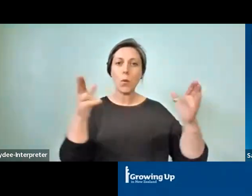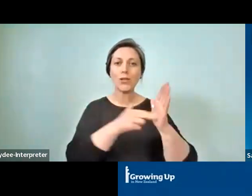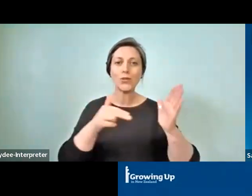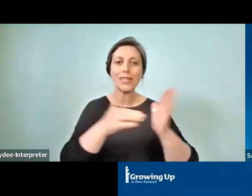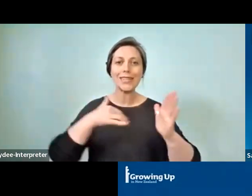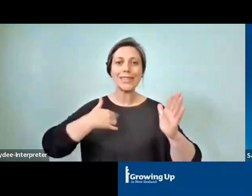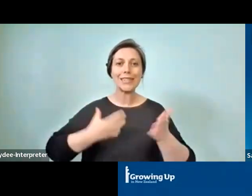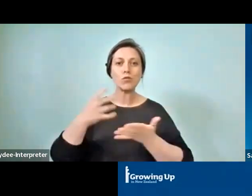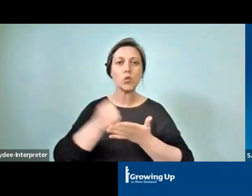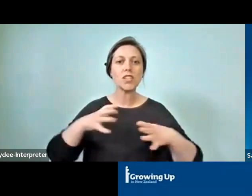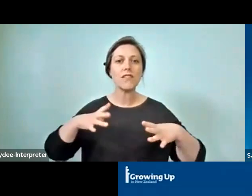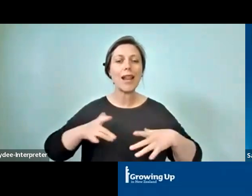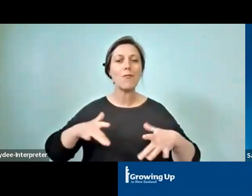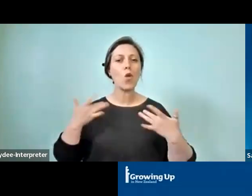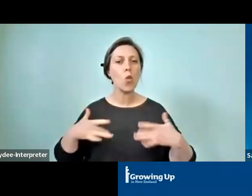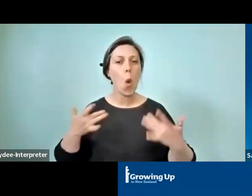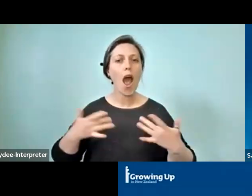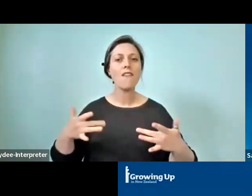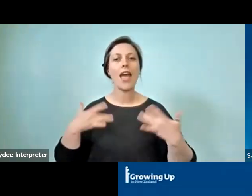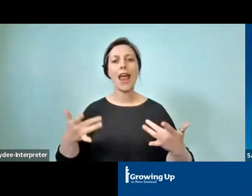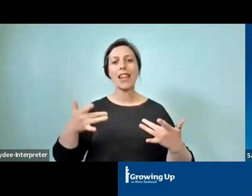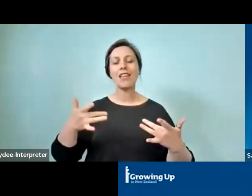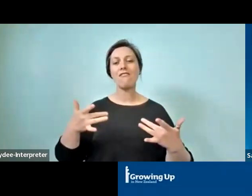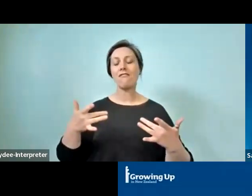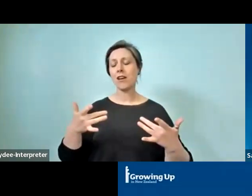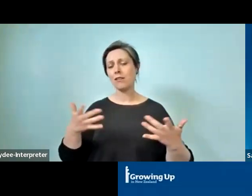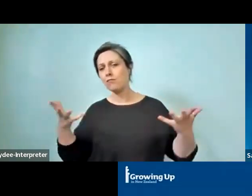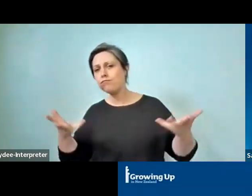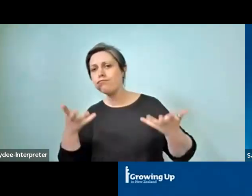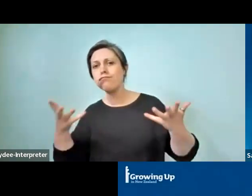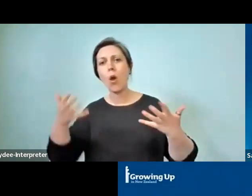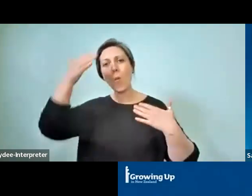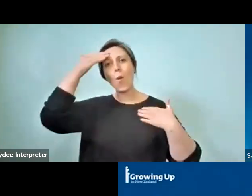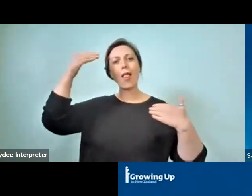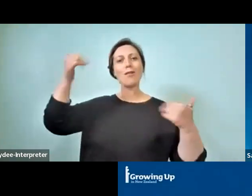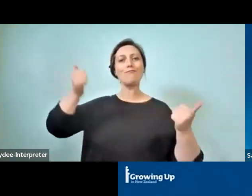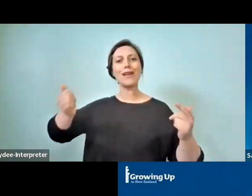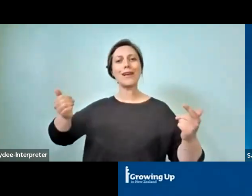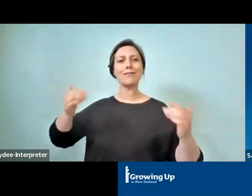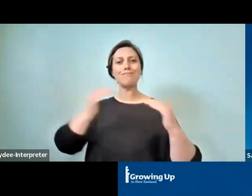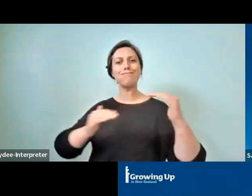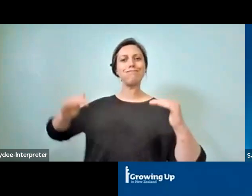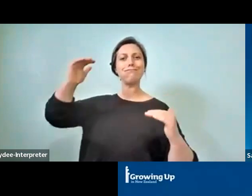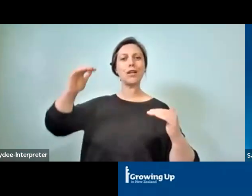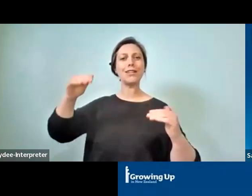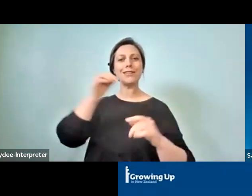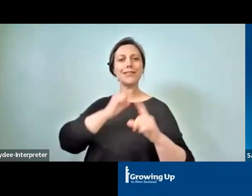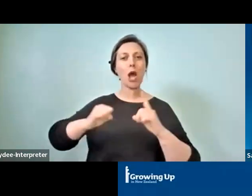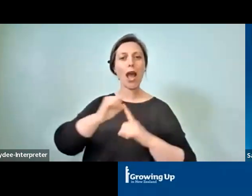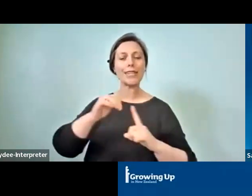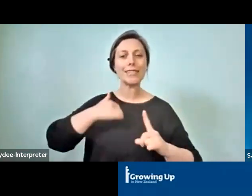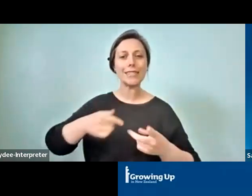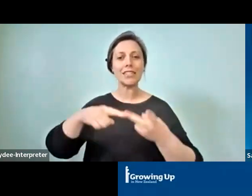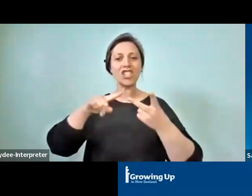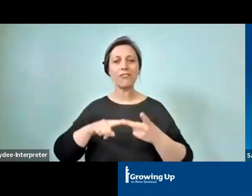they need to thrive and to live in mentally well-being promoting societies. And then it goes in through